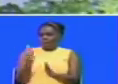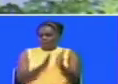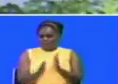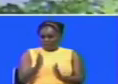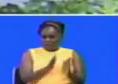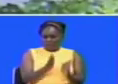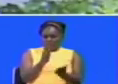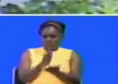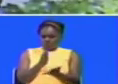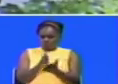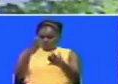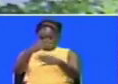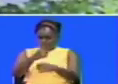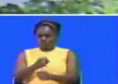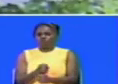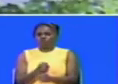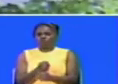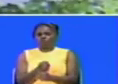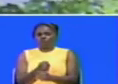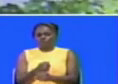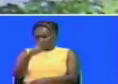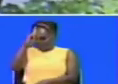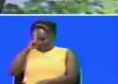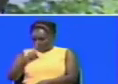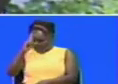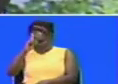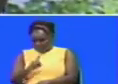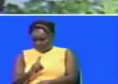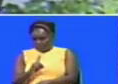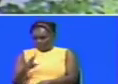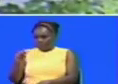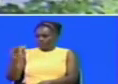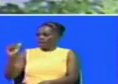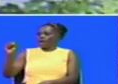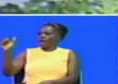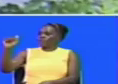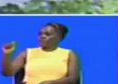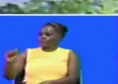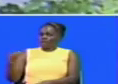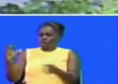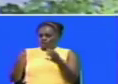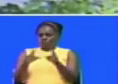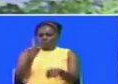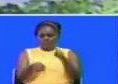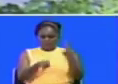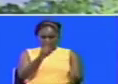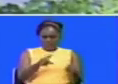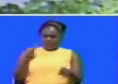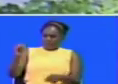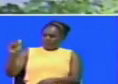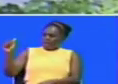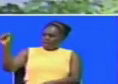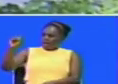indeed organizational behavior, one critical thing that may make NASA hold is what we call group dynamics. NASA in